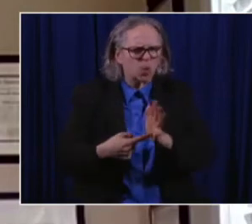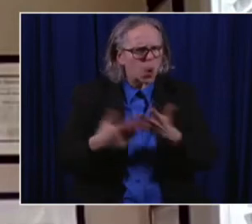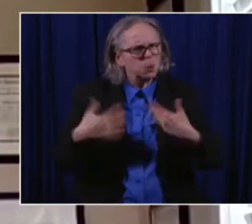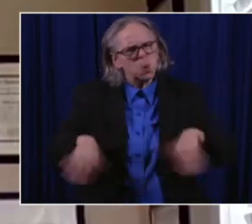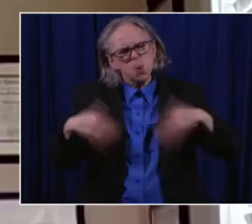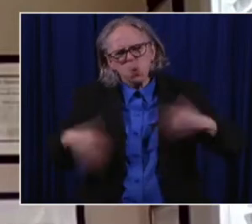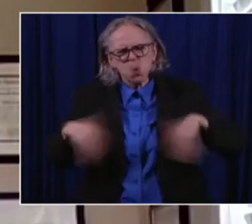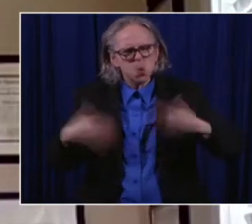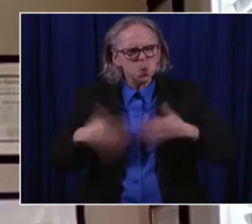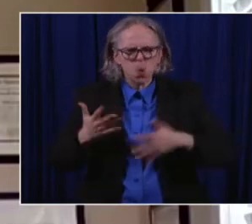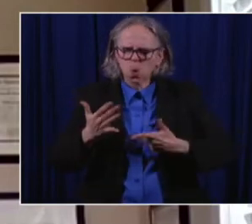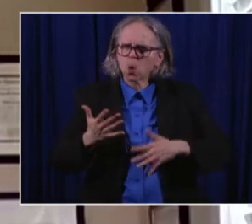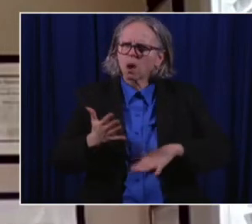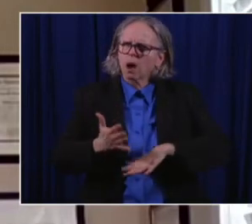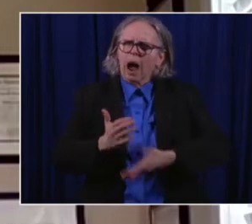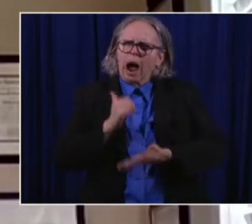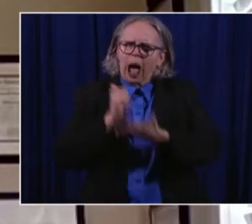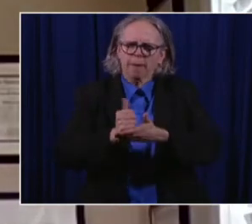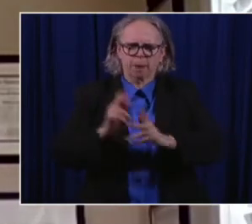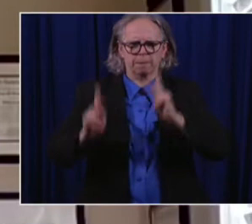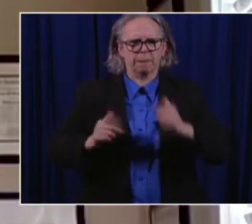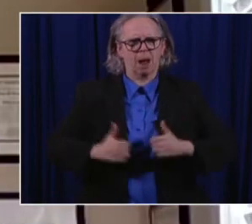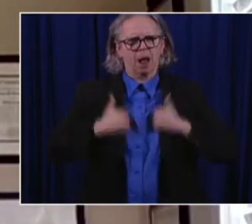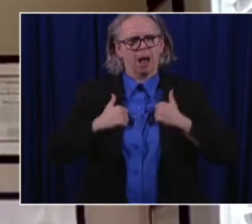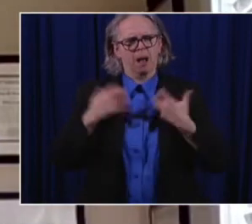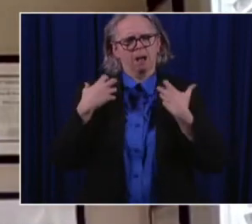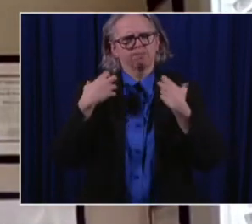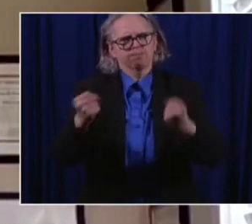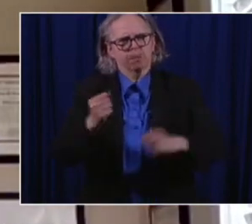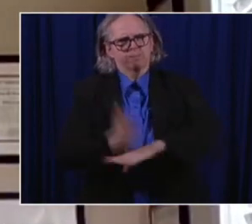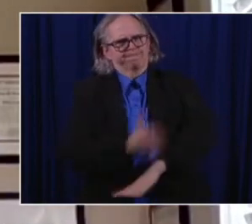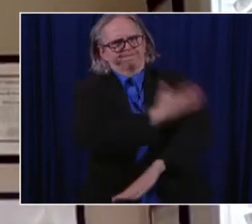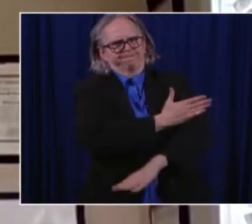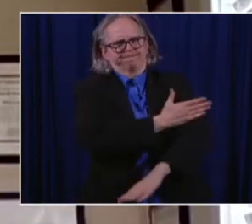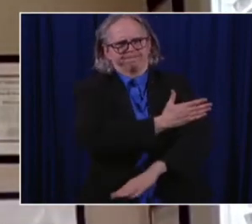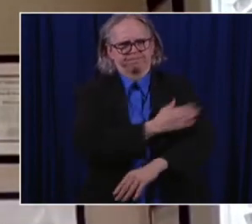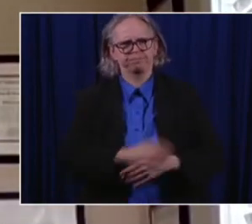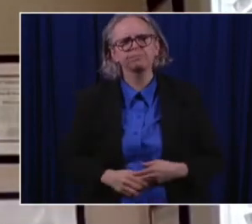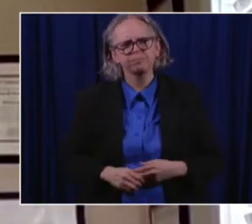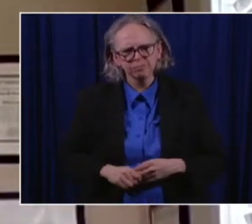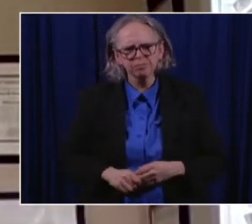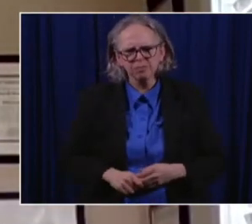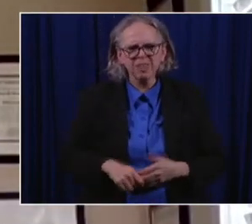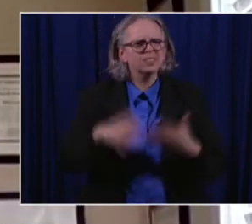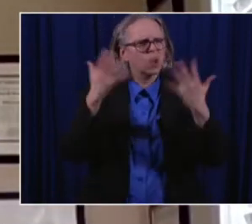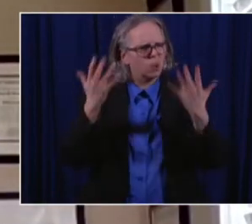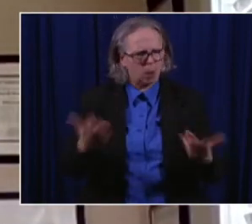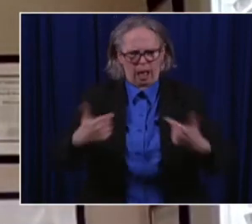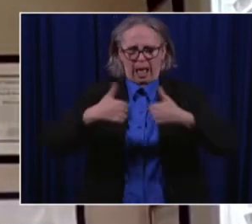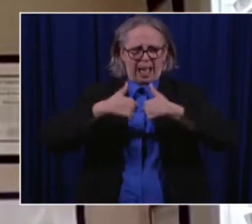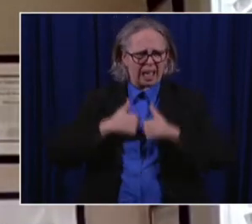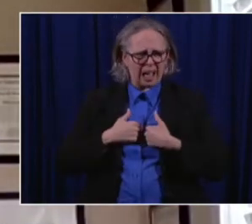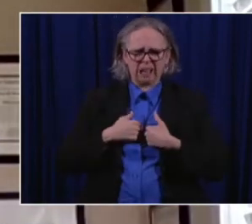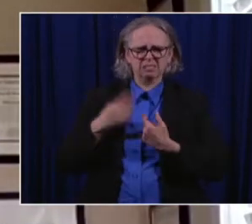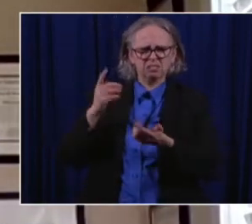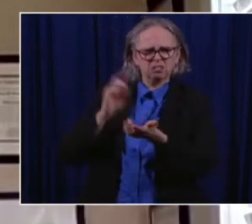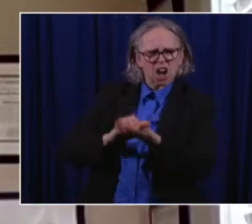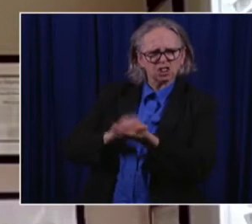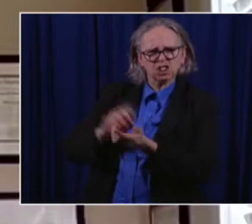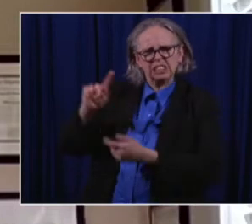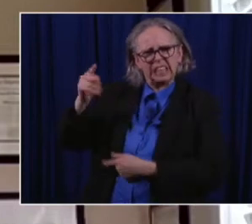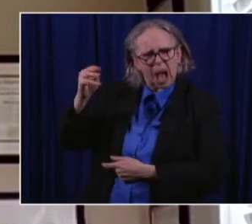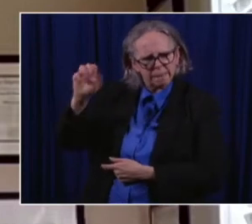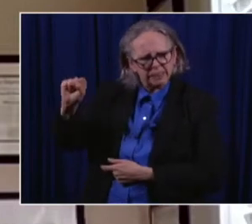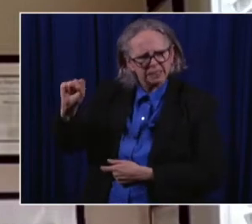physician leaders like me and Dr. Thomas to be able to reach out to the